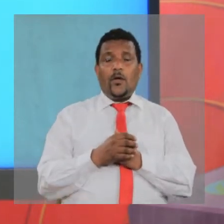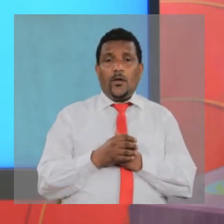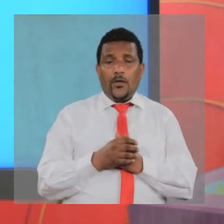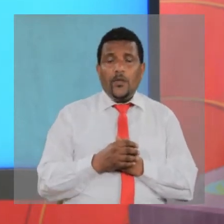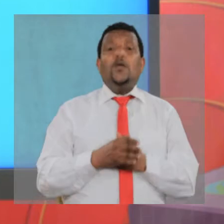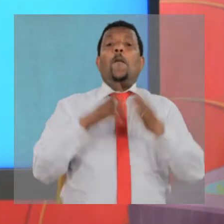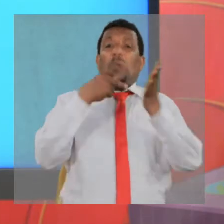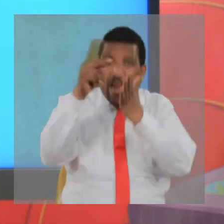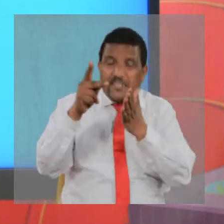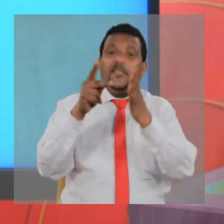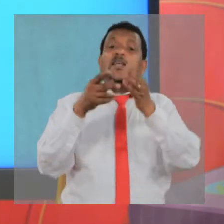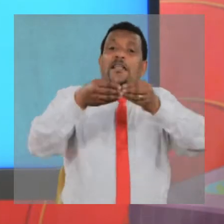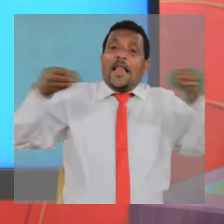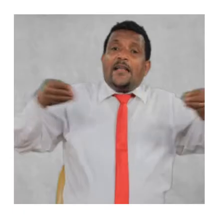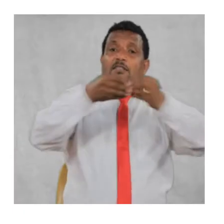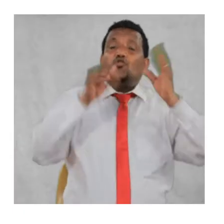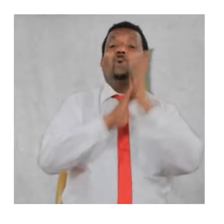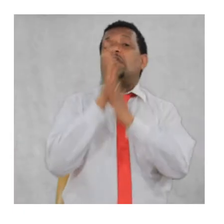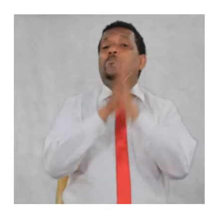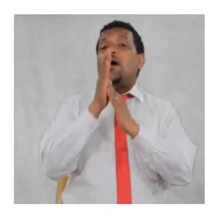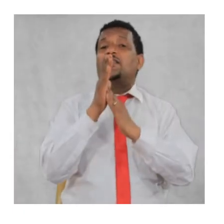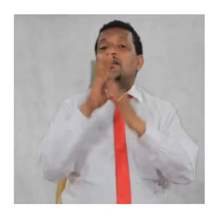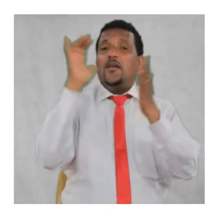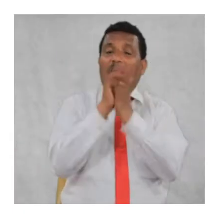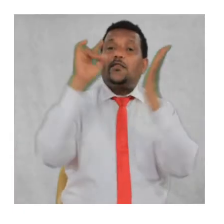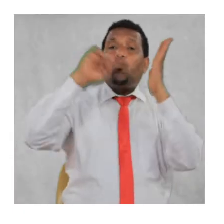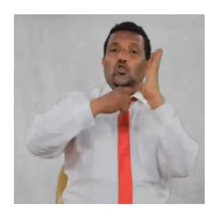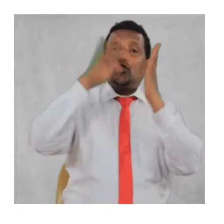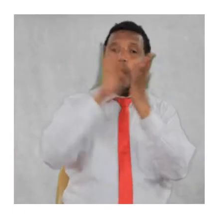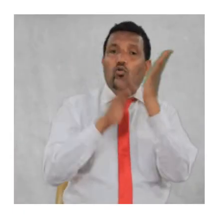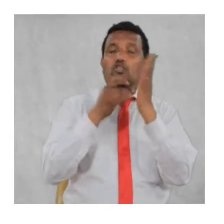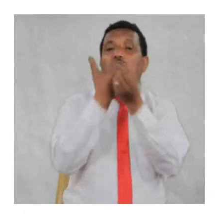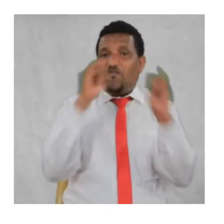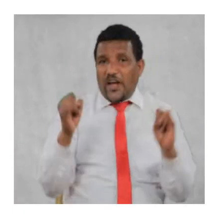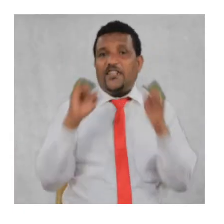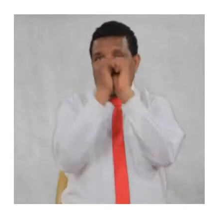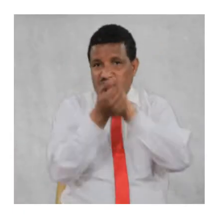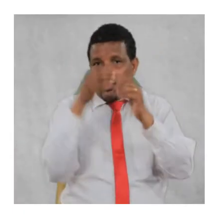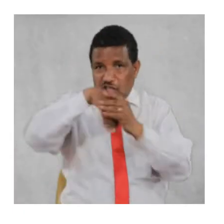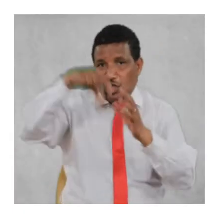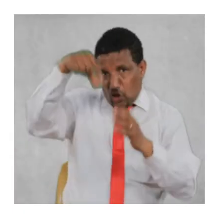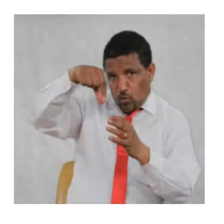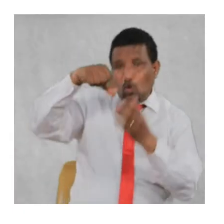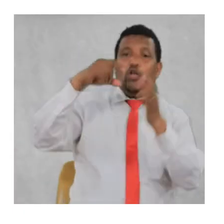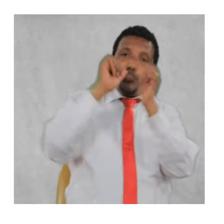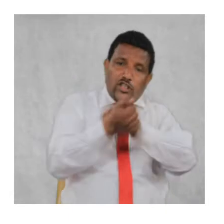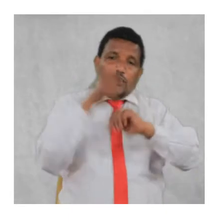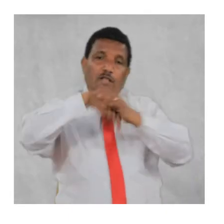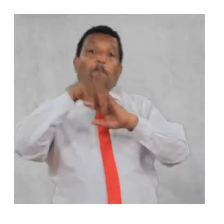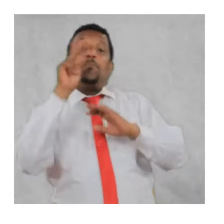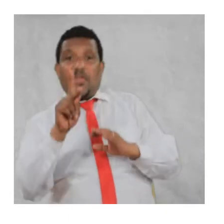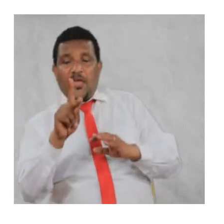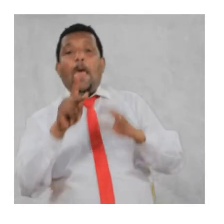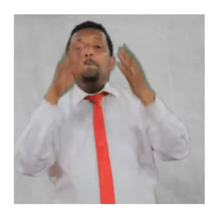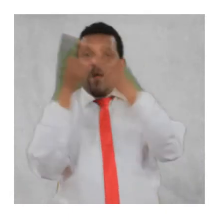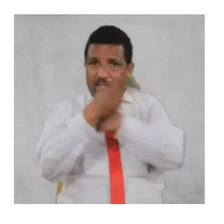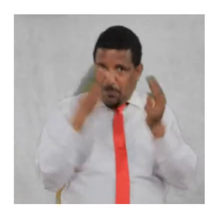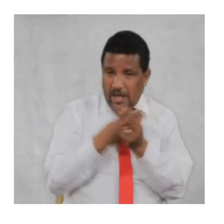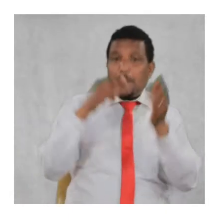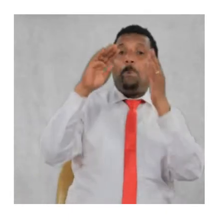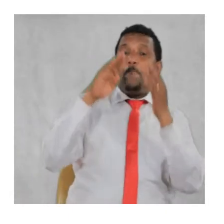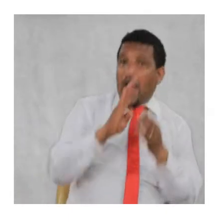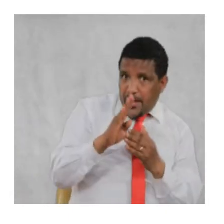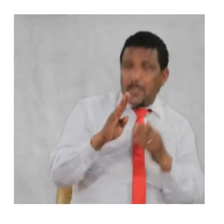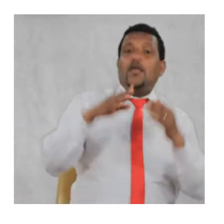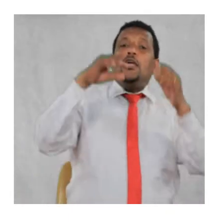the price elasticity of demand at a point is calculated by dividing the change in Q for the change in P multiplied by